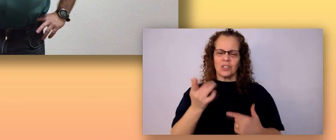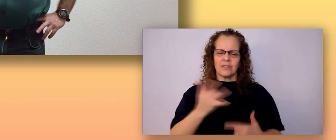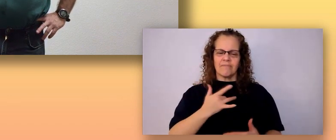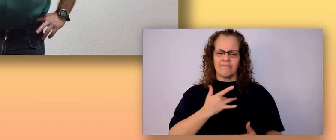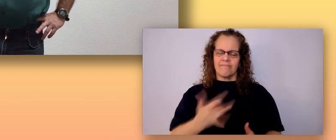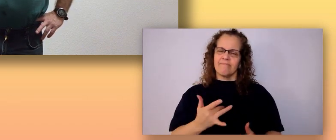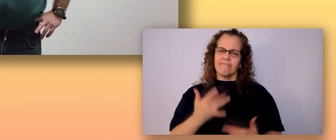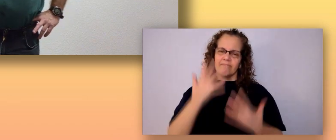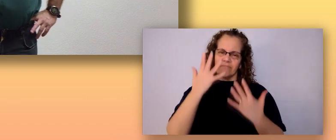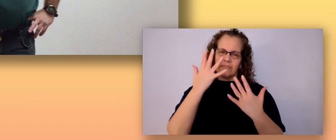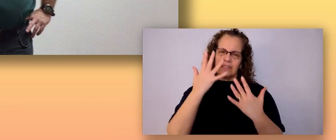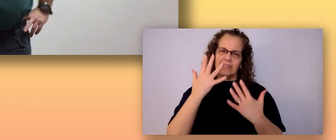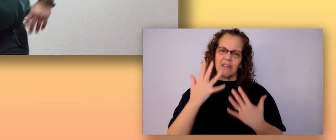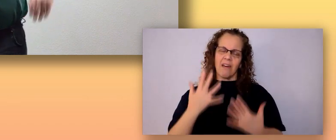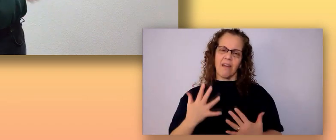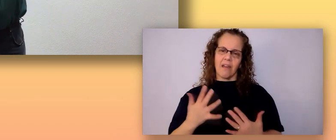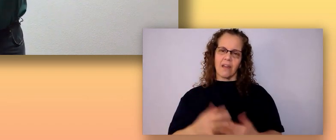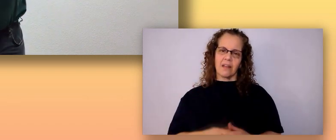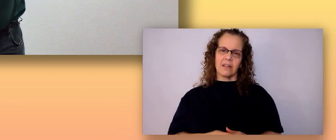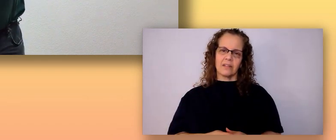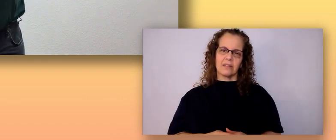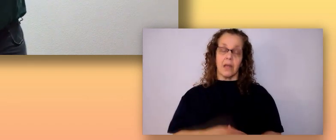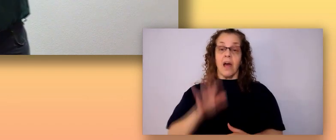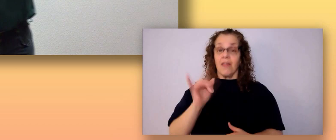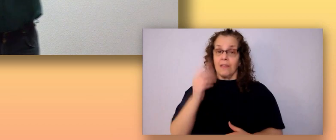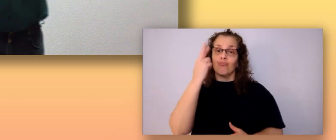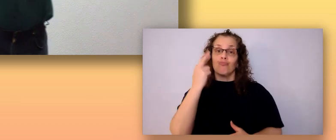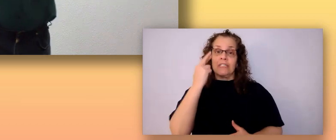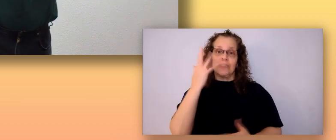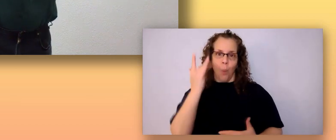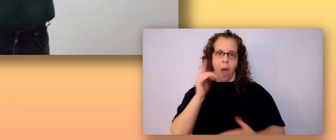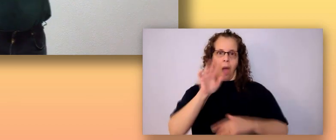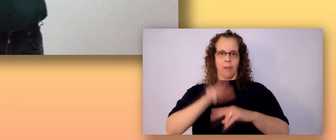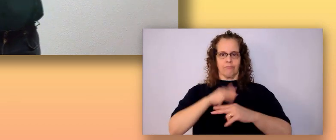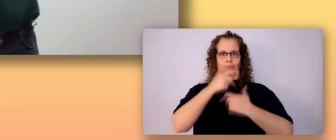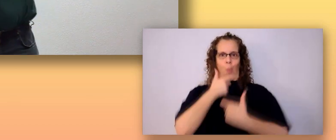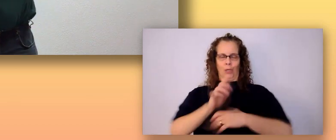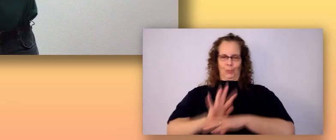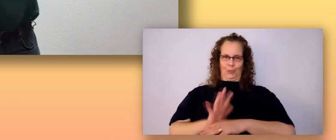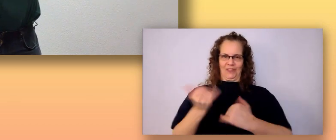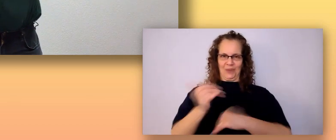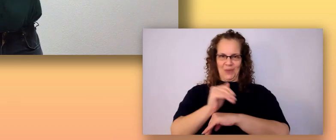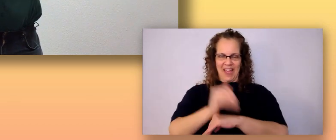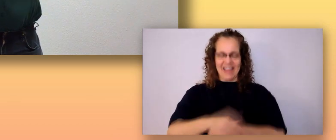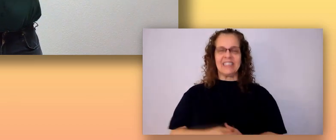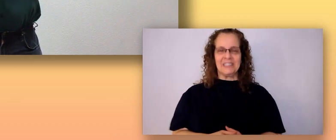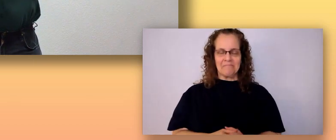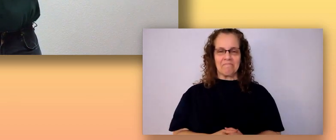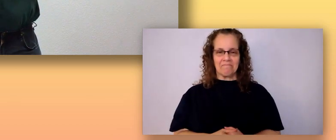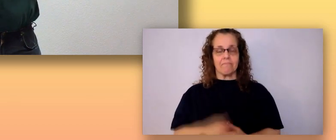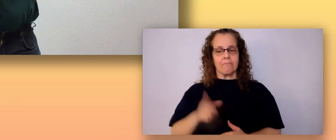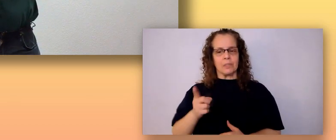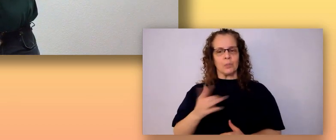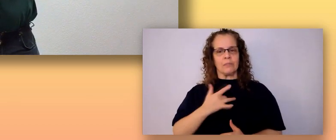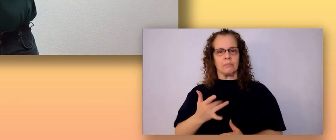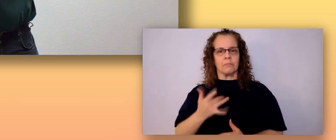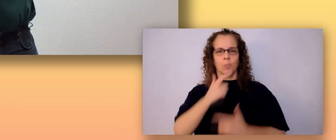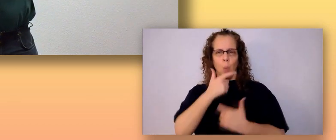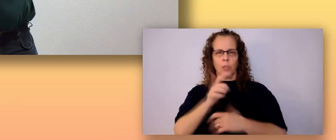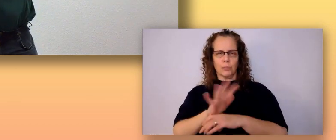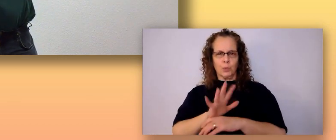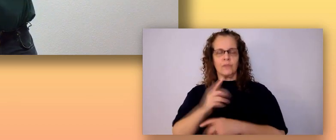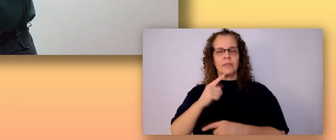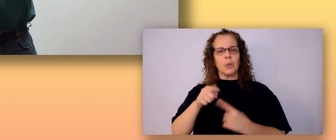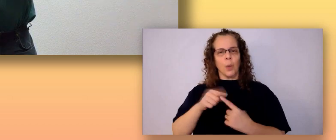just sad. That's actually why we're having a movie night. We have them when she's feeling really